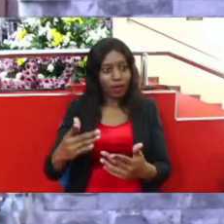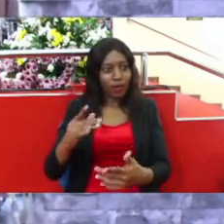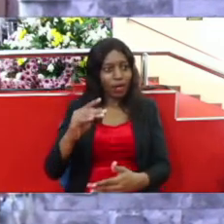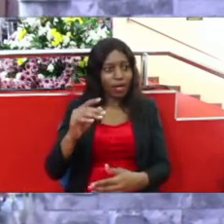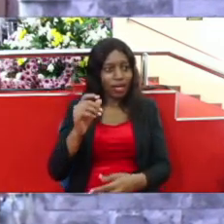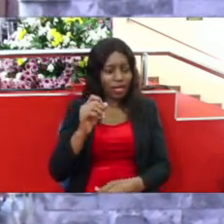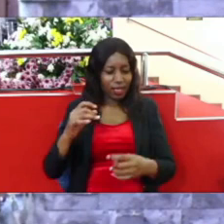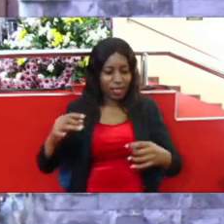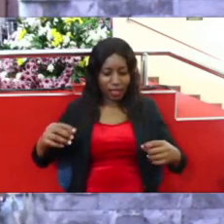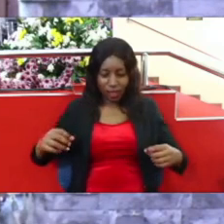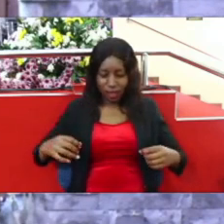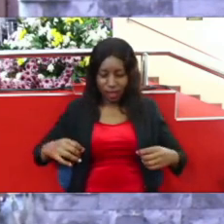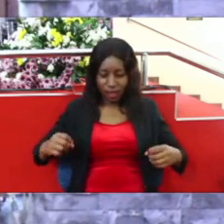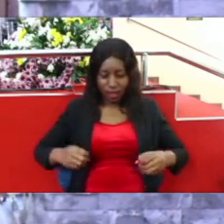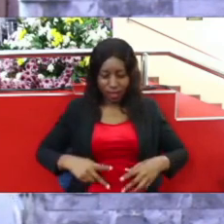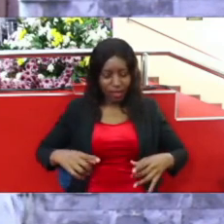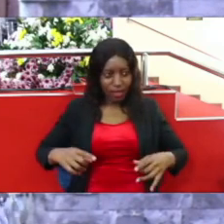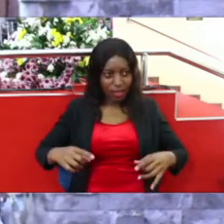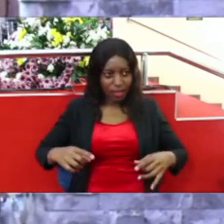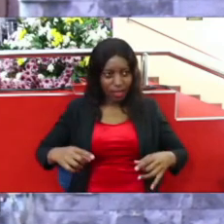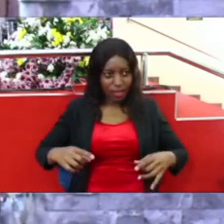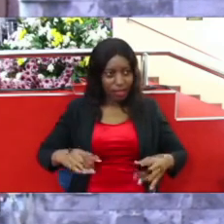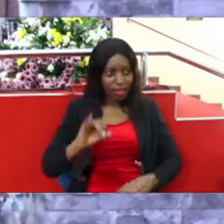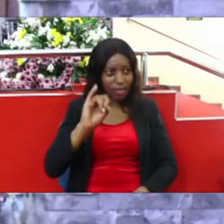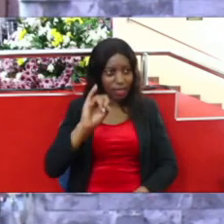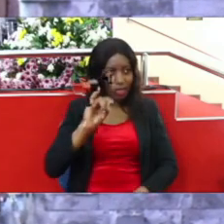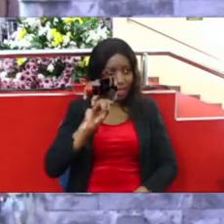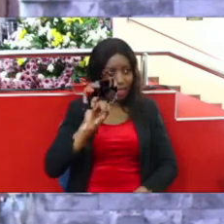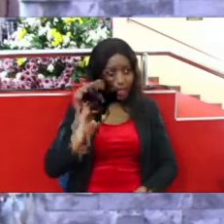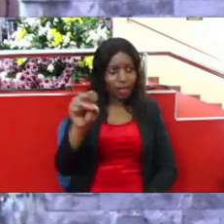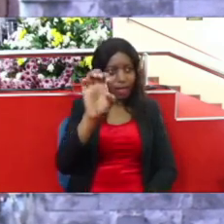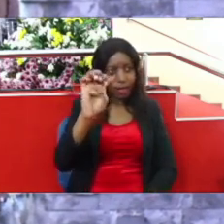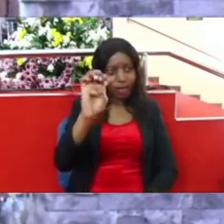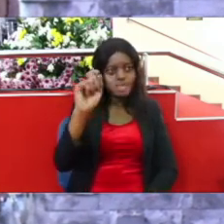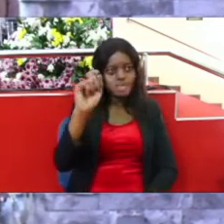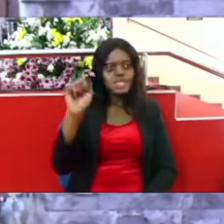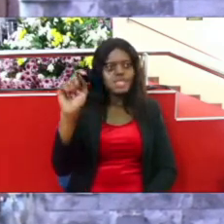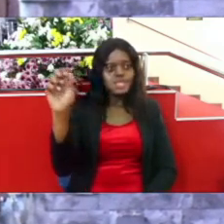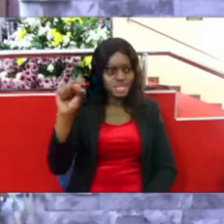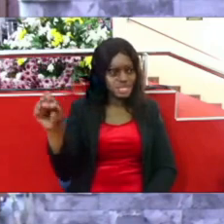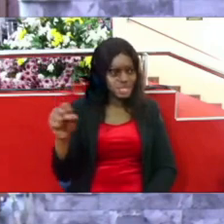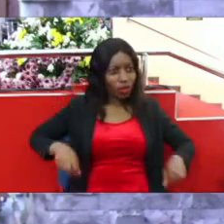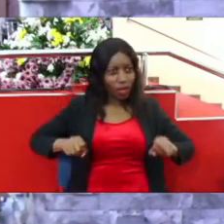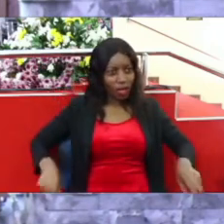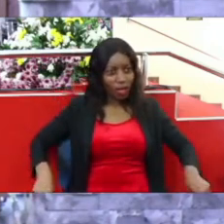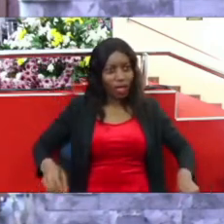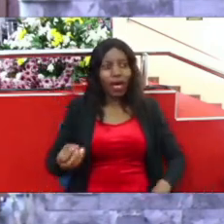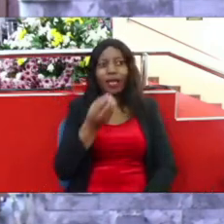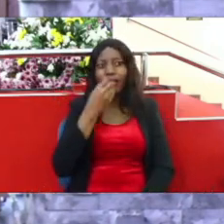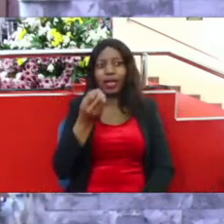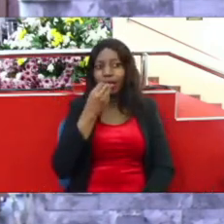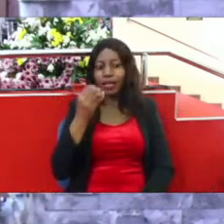ukaliwa na kiwavi. And Jonah is like, now what again? Na Jonah akashangaa nini tena? In all this we see the sovereignty of God.